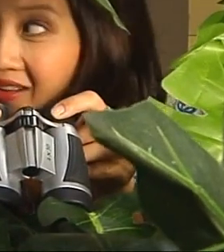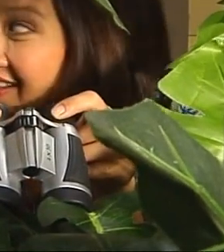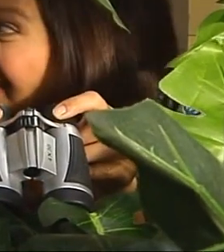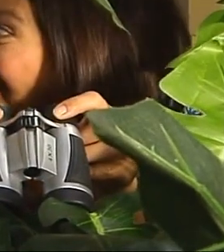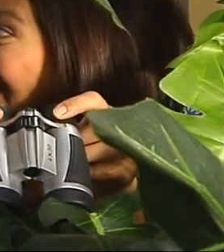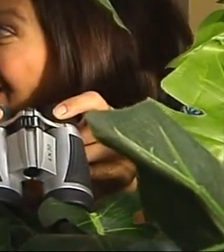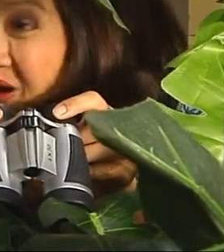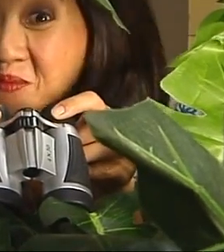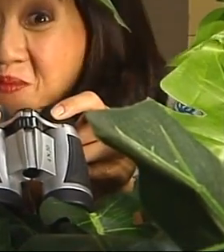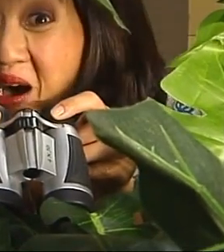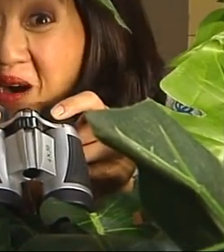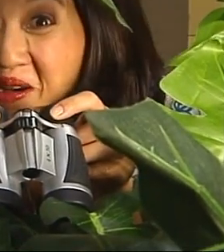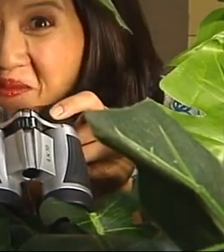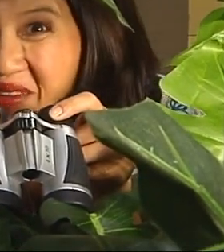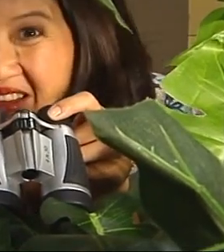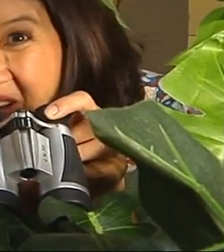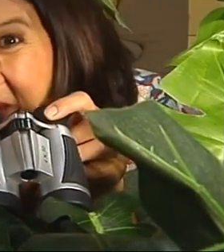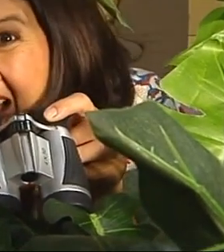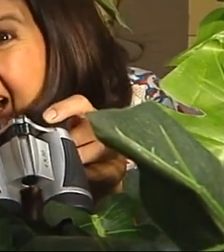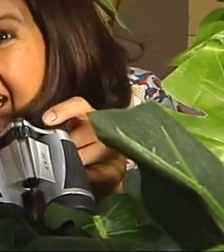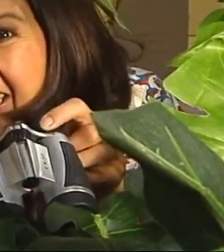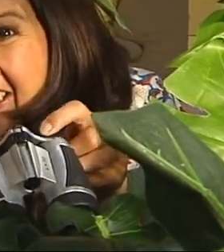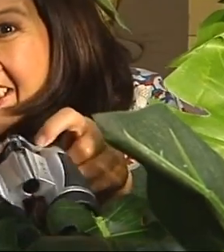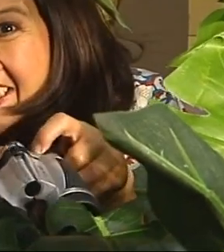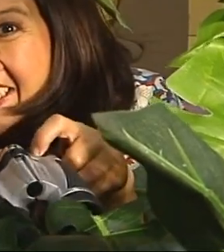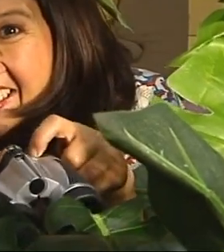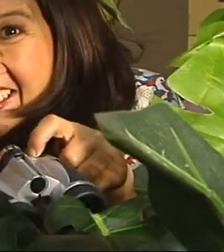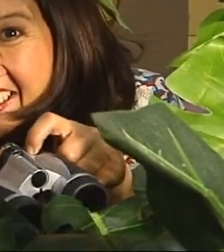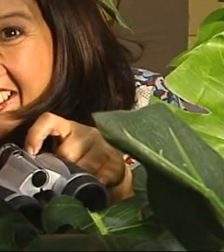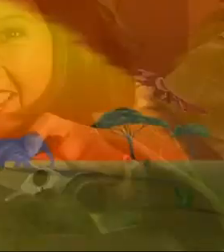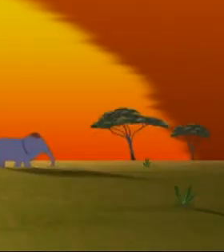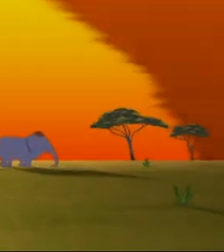be... Mama Mirabelle!